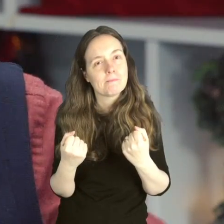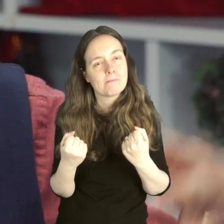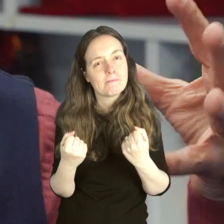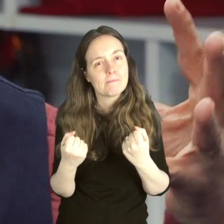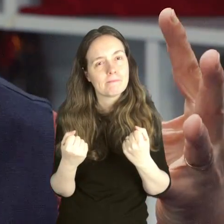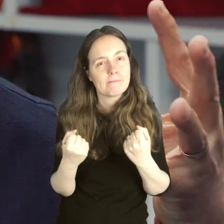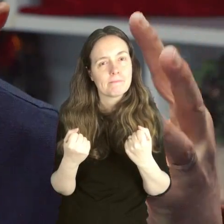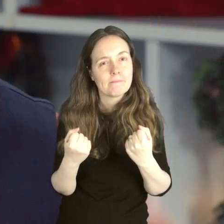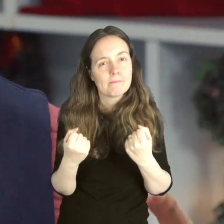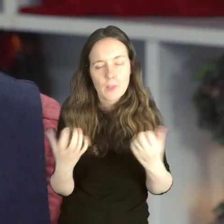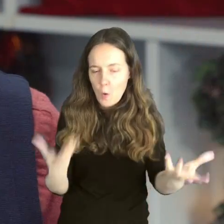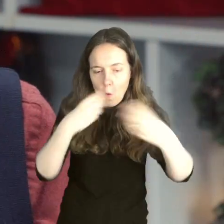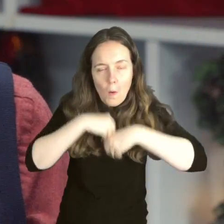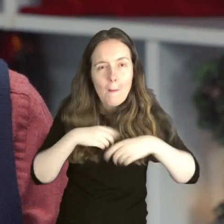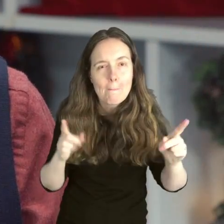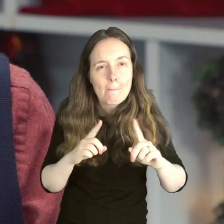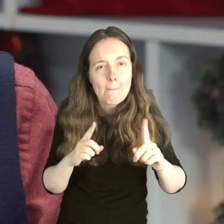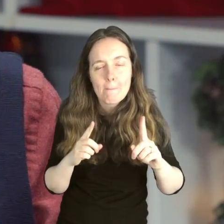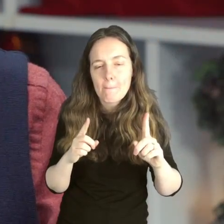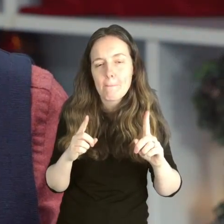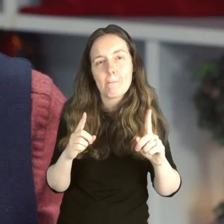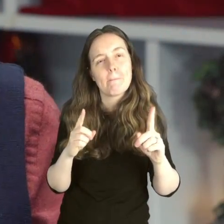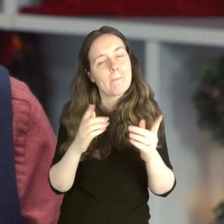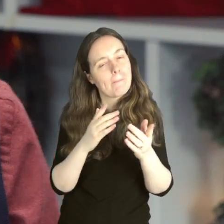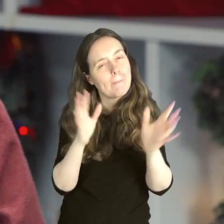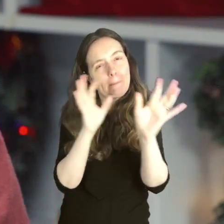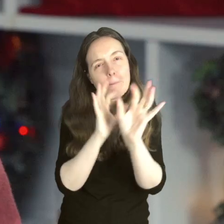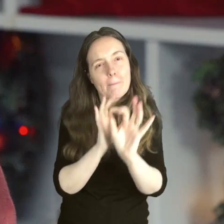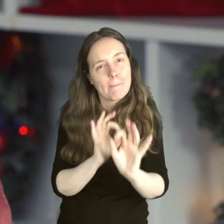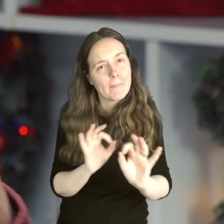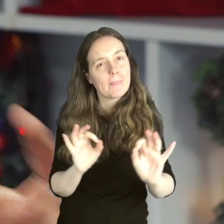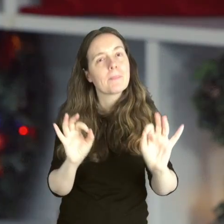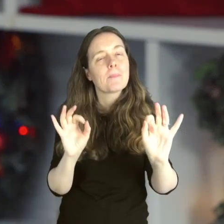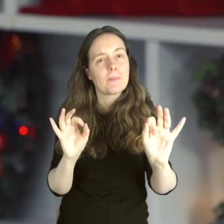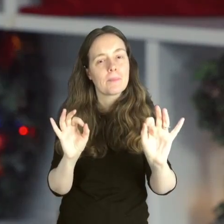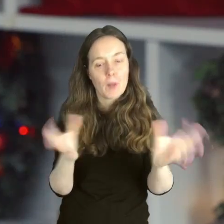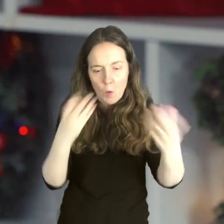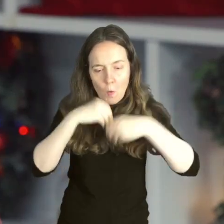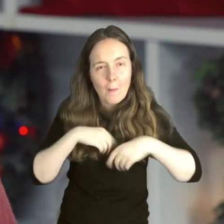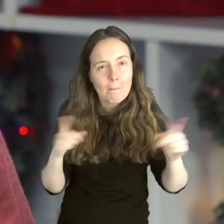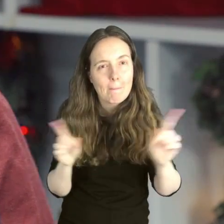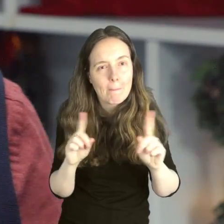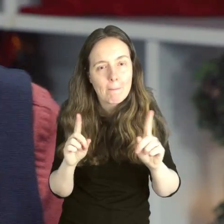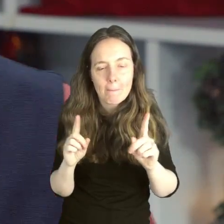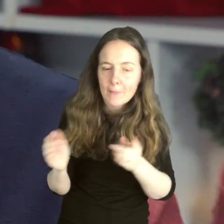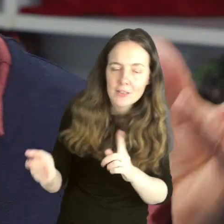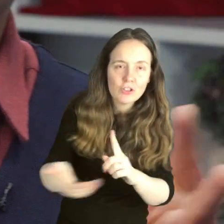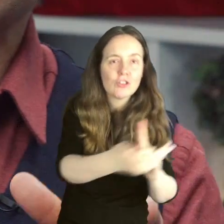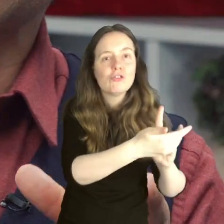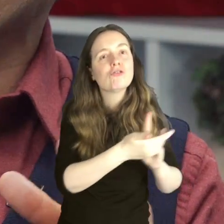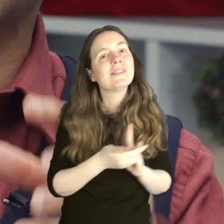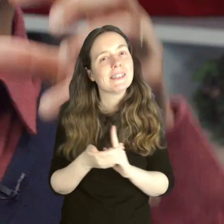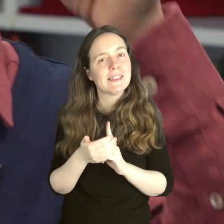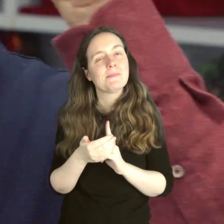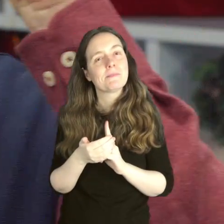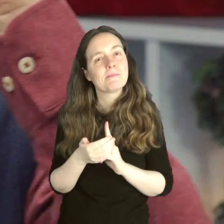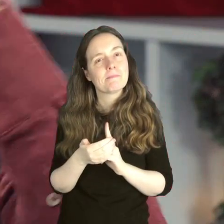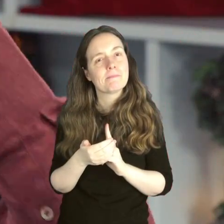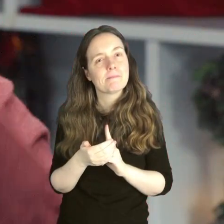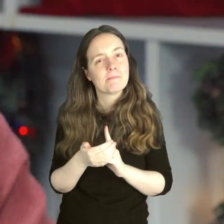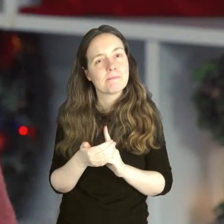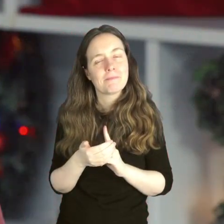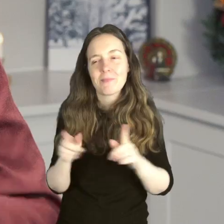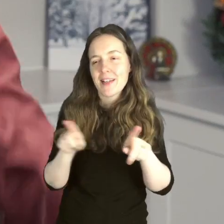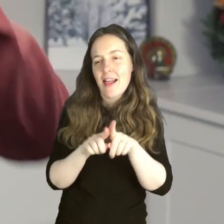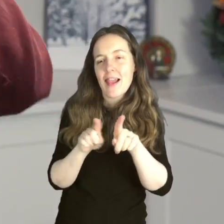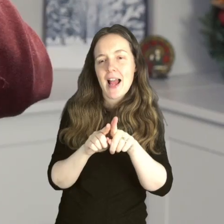receive serenity. And we receive security. I sometimes see it a bit like those